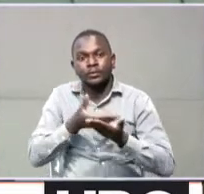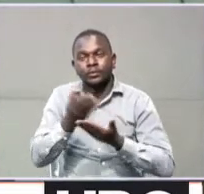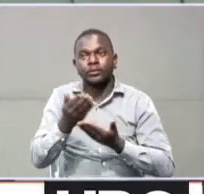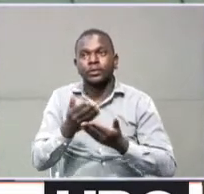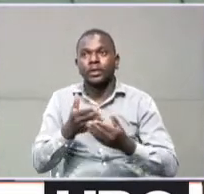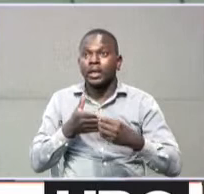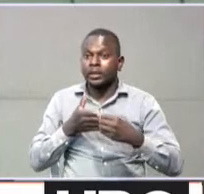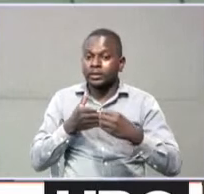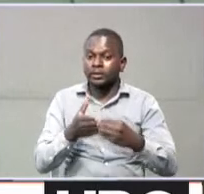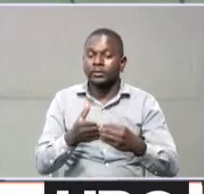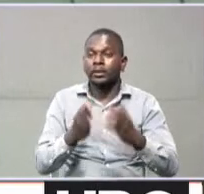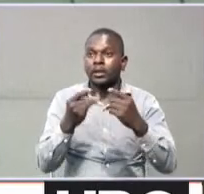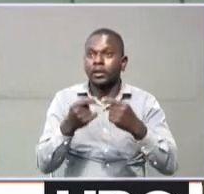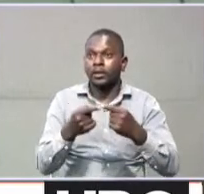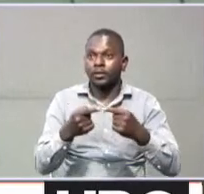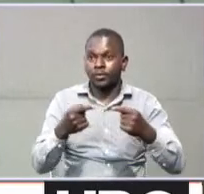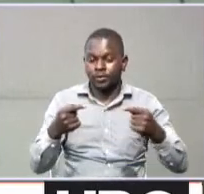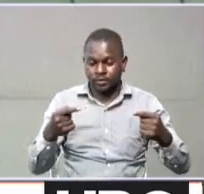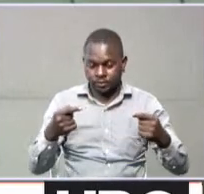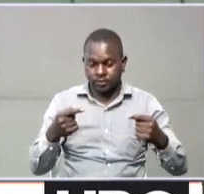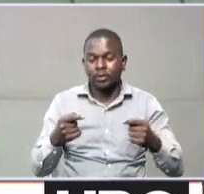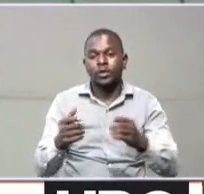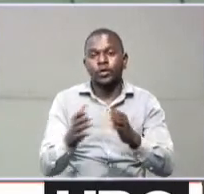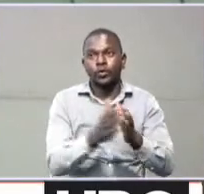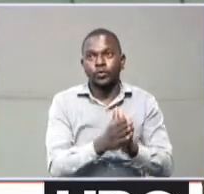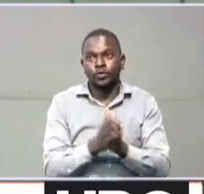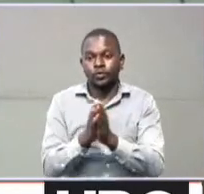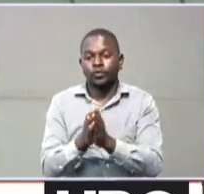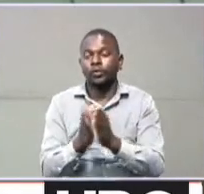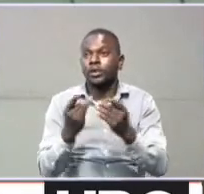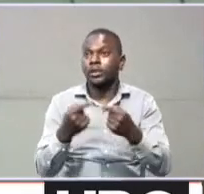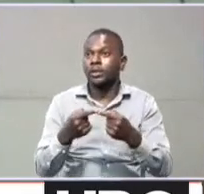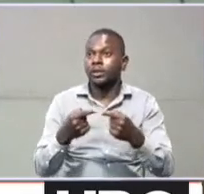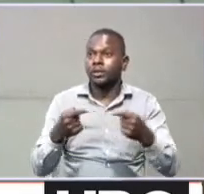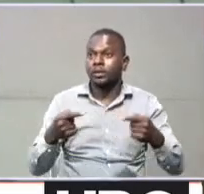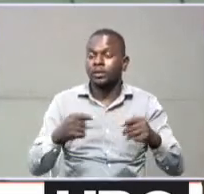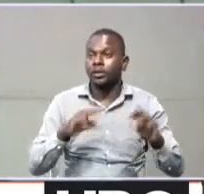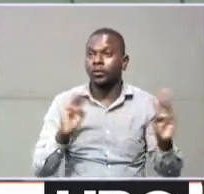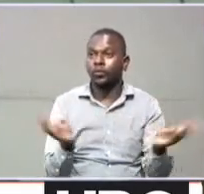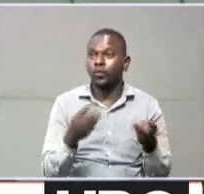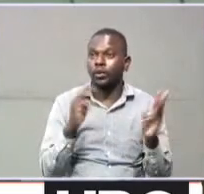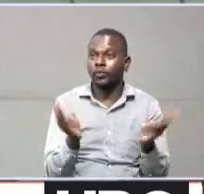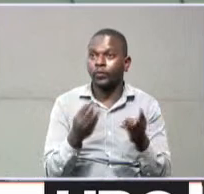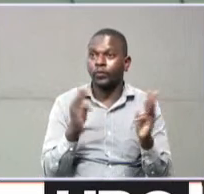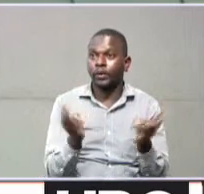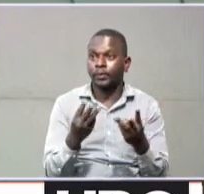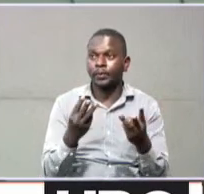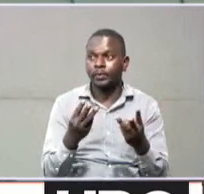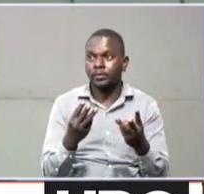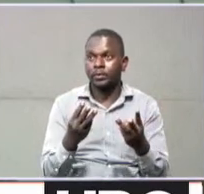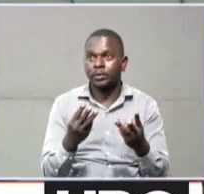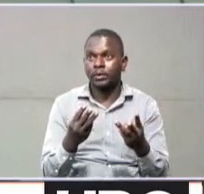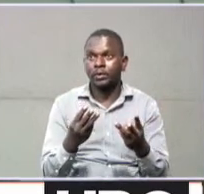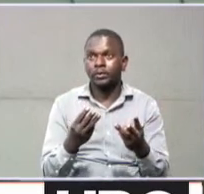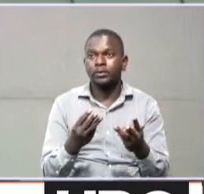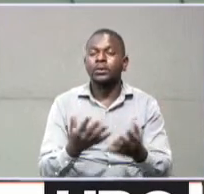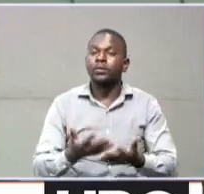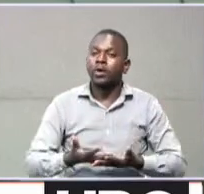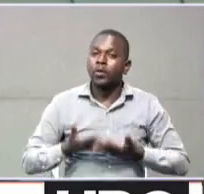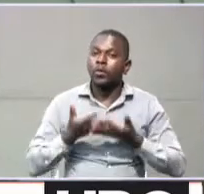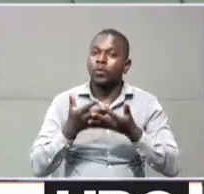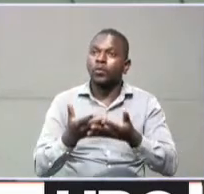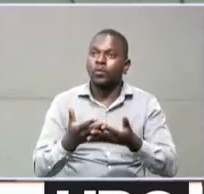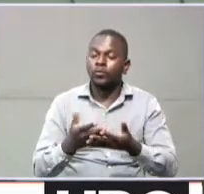leadership of the opposition together with the opposition whip they have been expressing